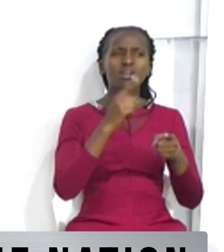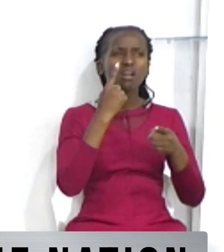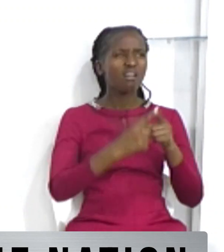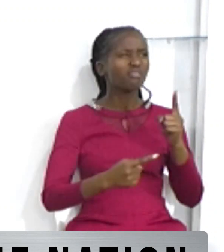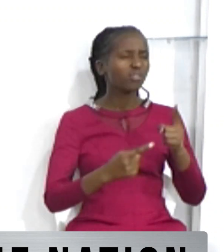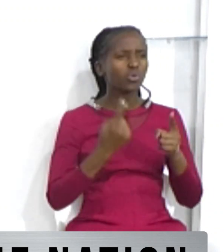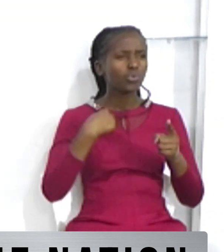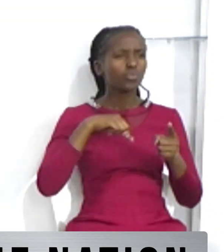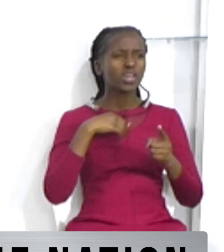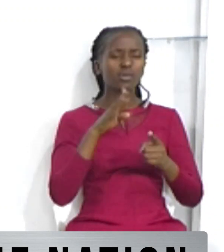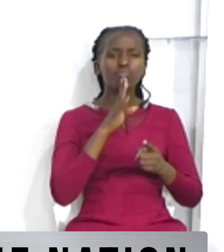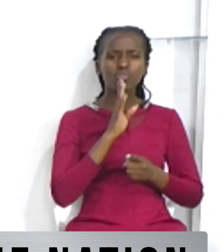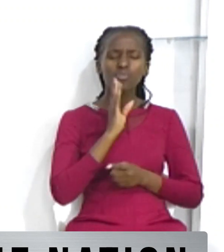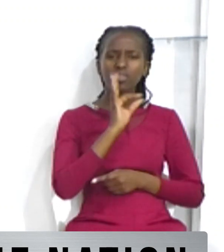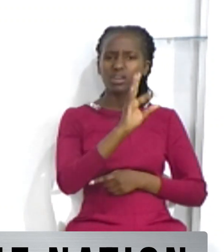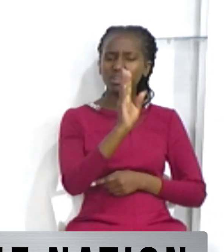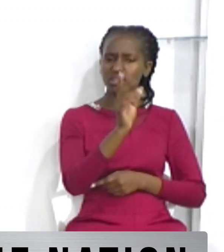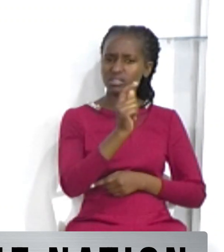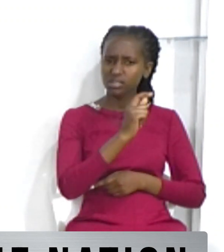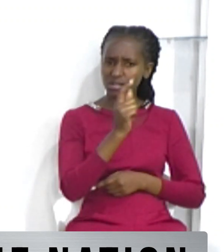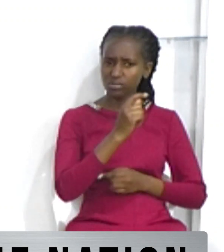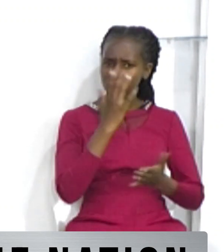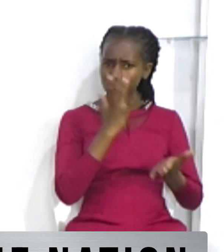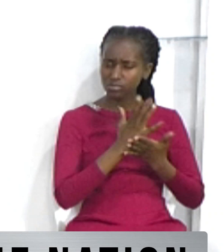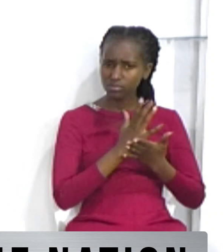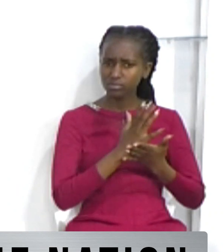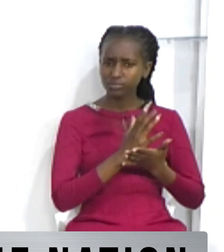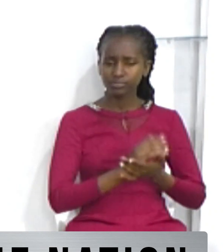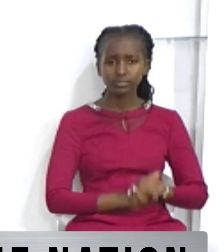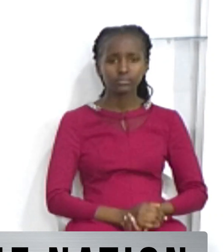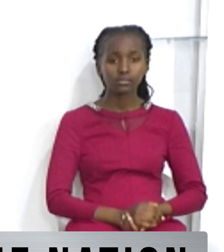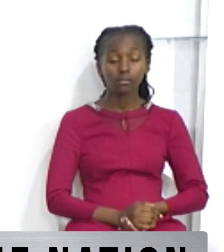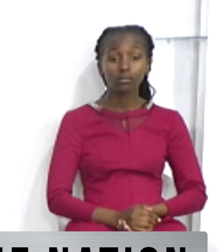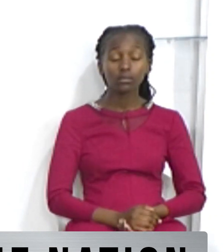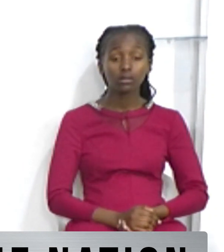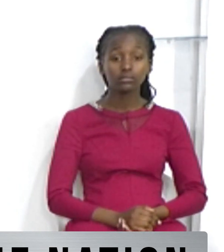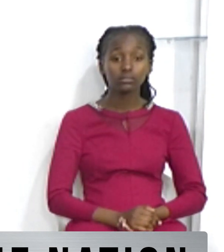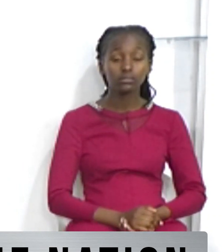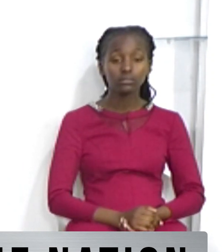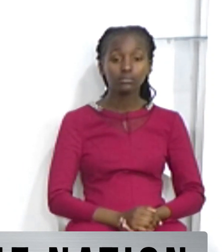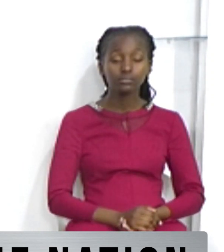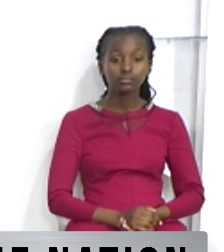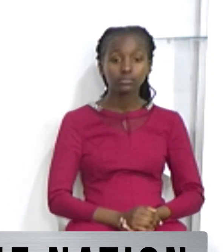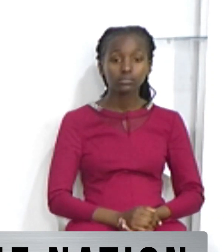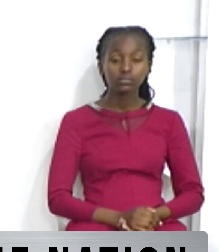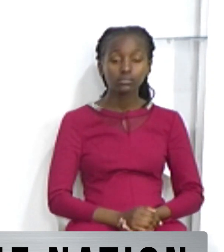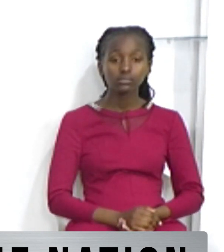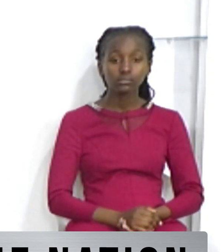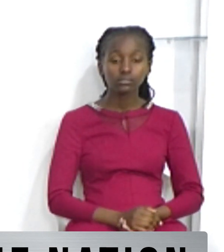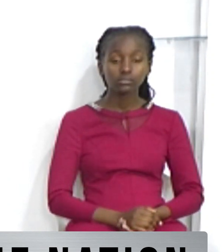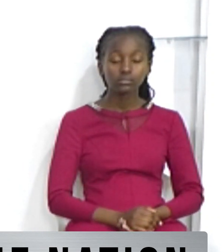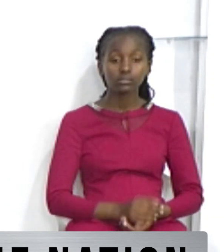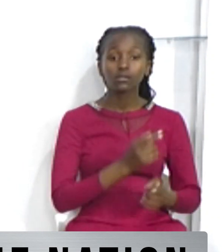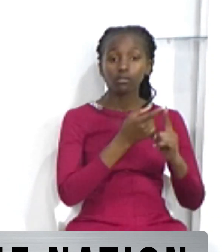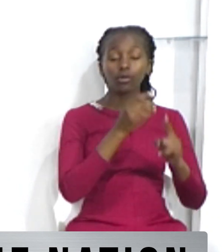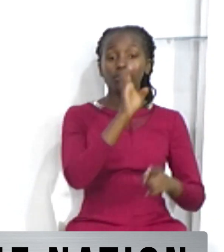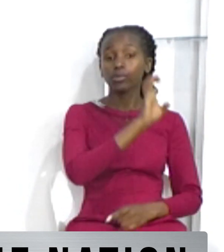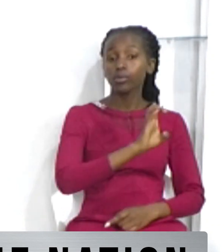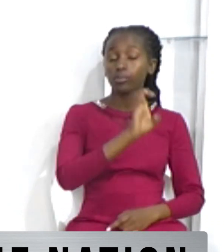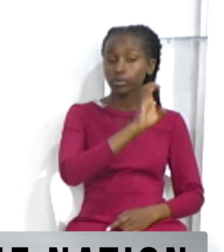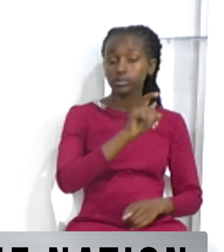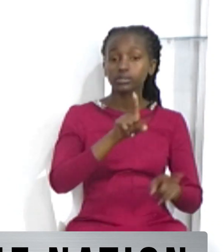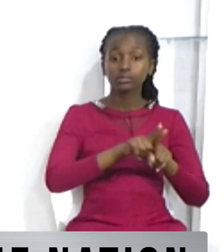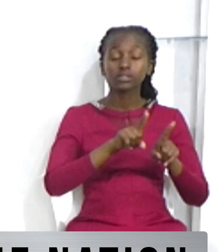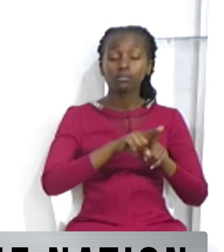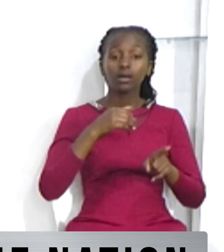trillion. Yes, 3 trillion from a Eurobond, and then we